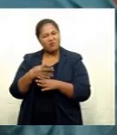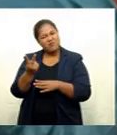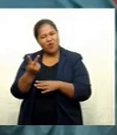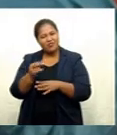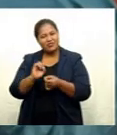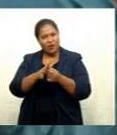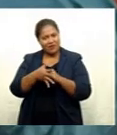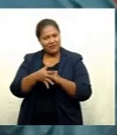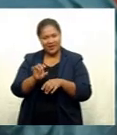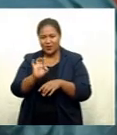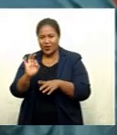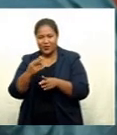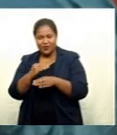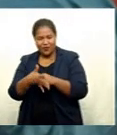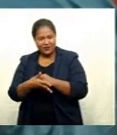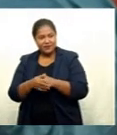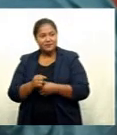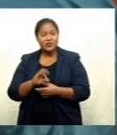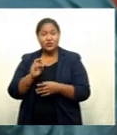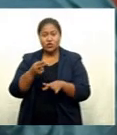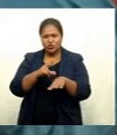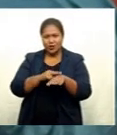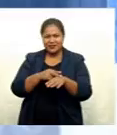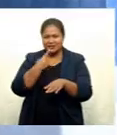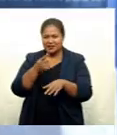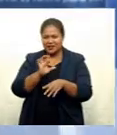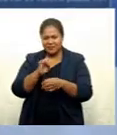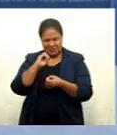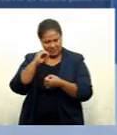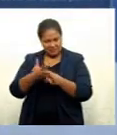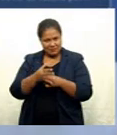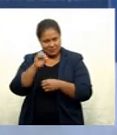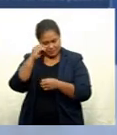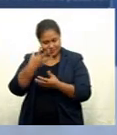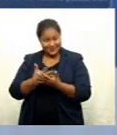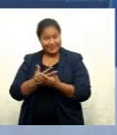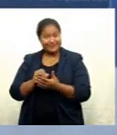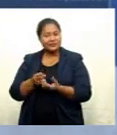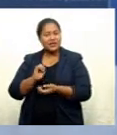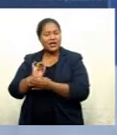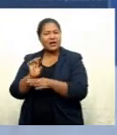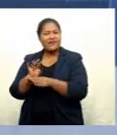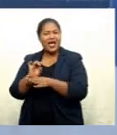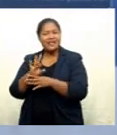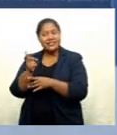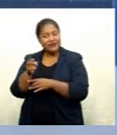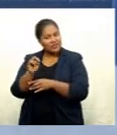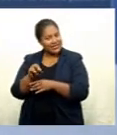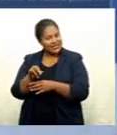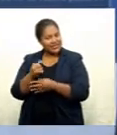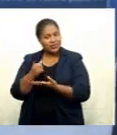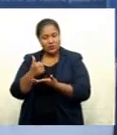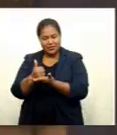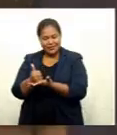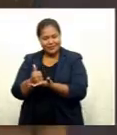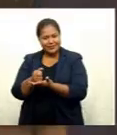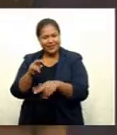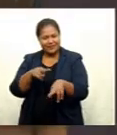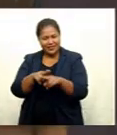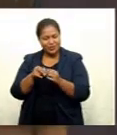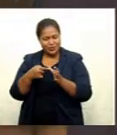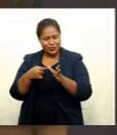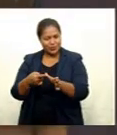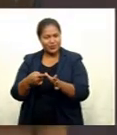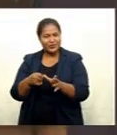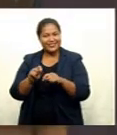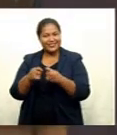cases. Dr. Brian Spain says they will provide expert advice and necessary assistance wherever possible to assist Fiji's response